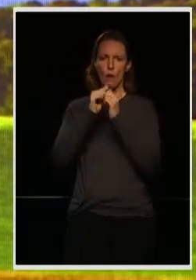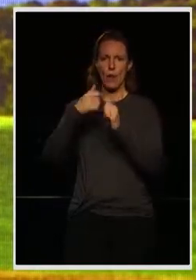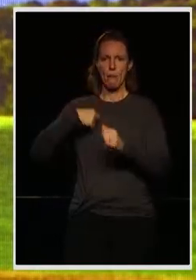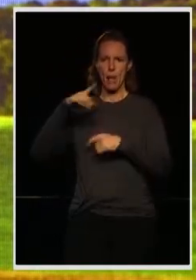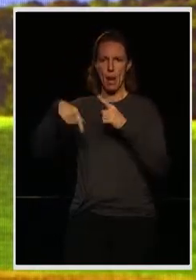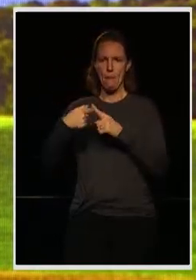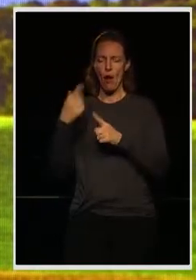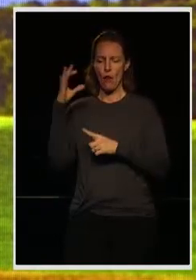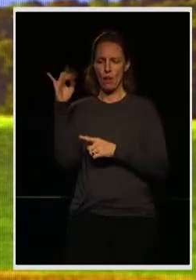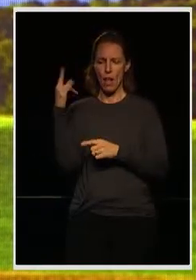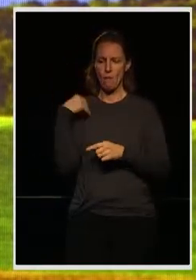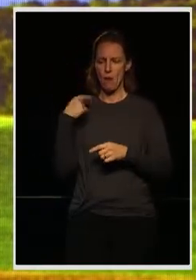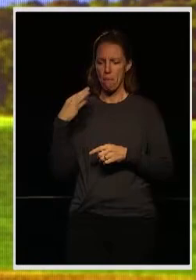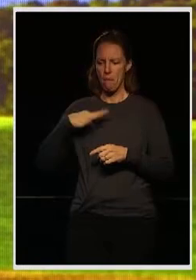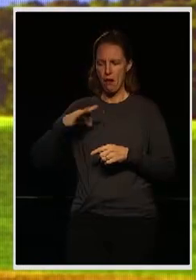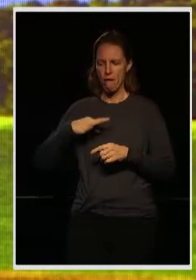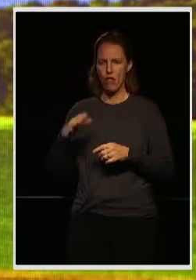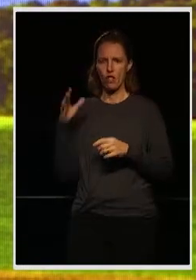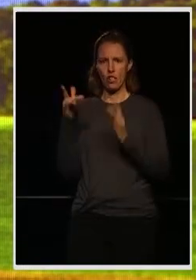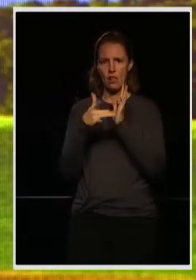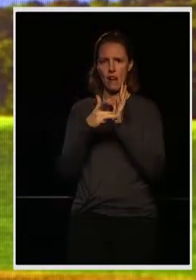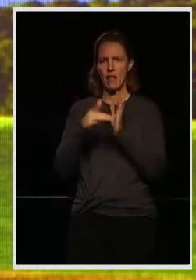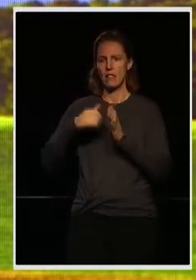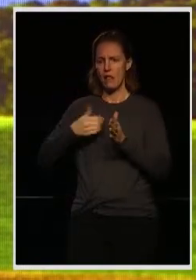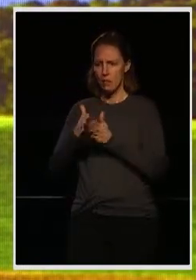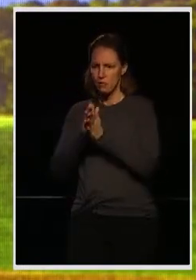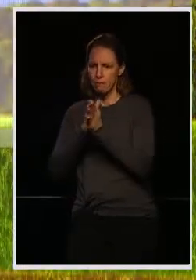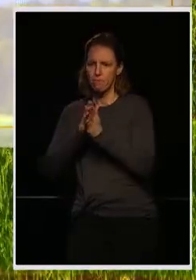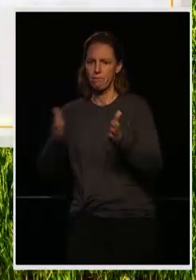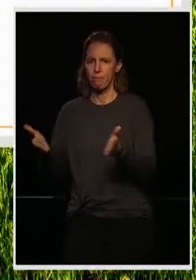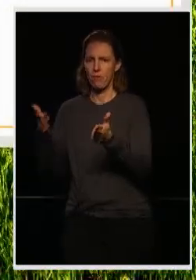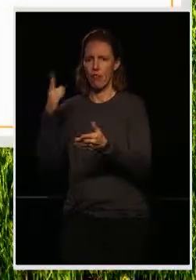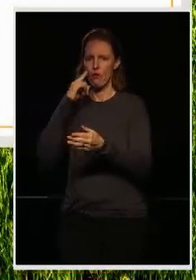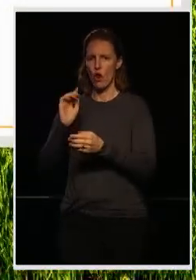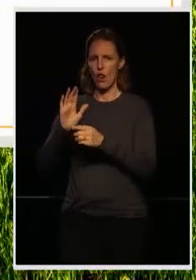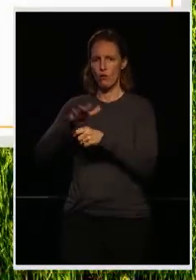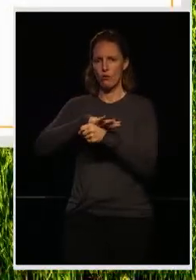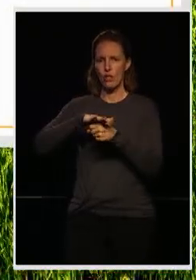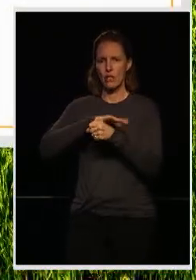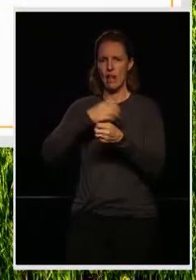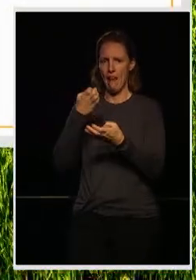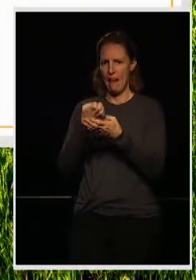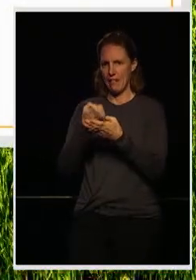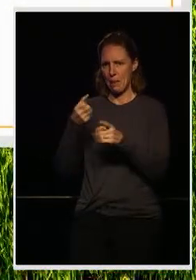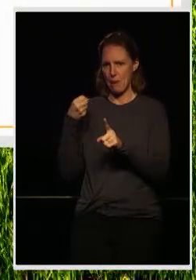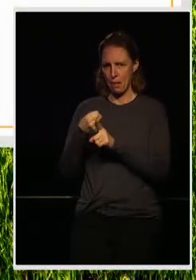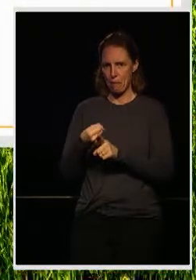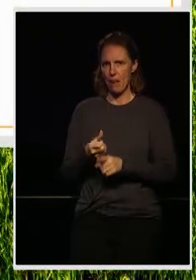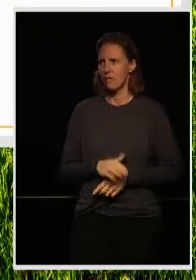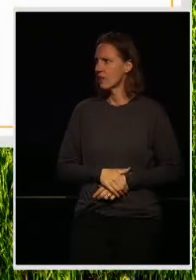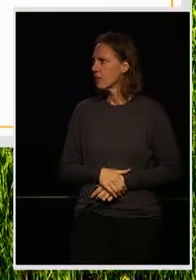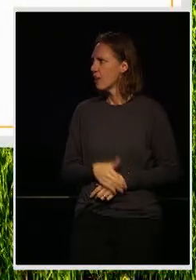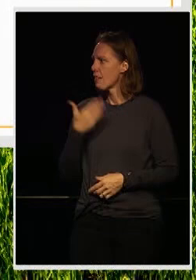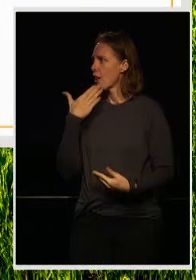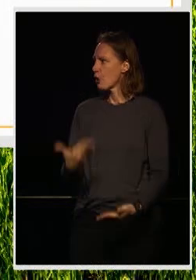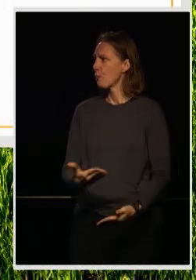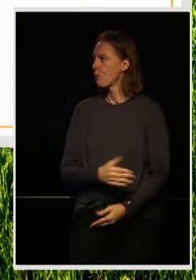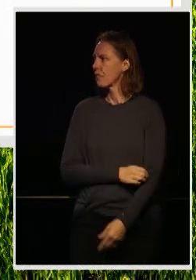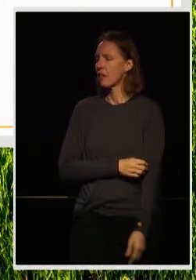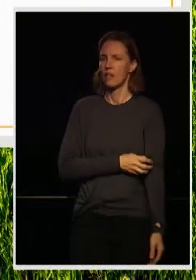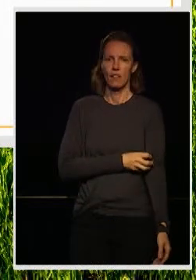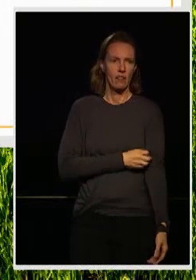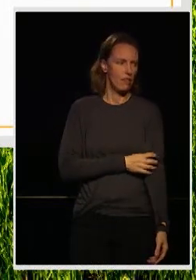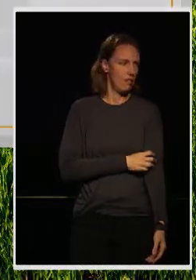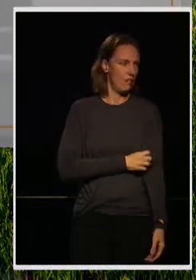beneficial technology as an engine for regional economic impact. Thank you.